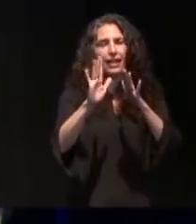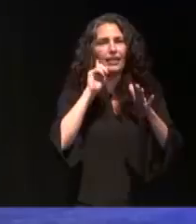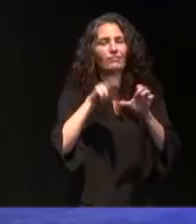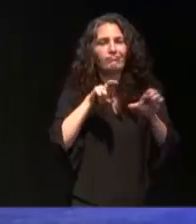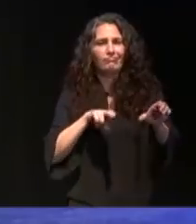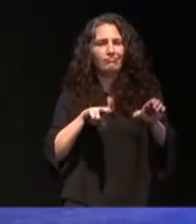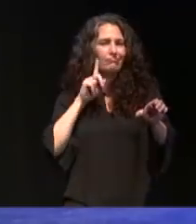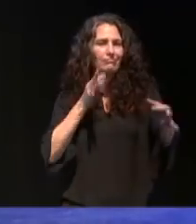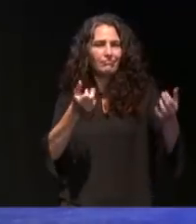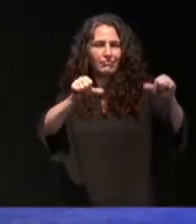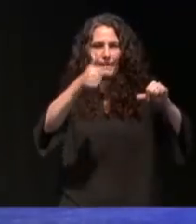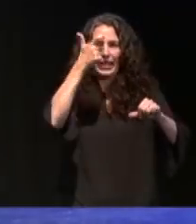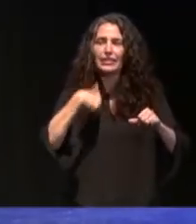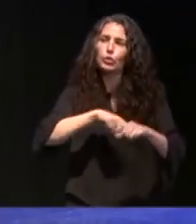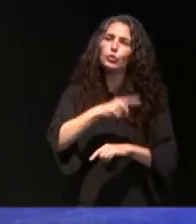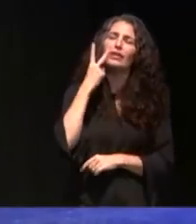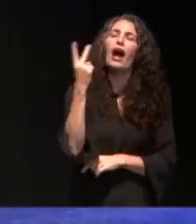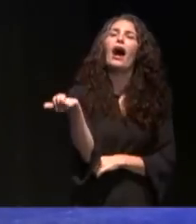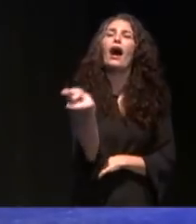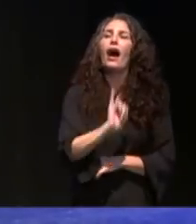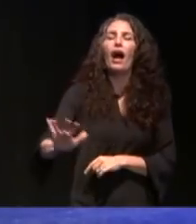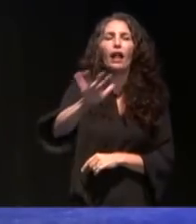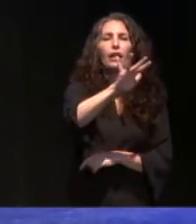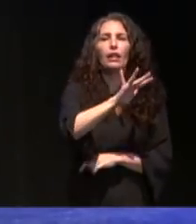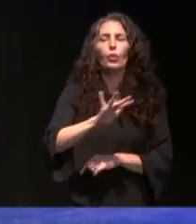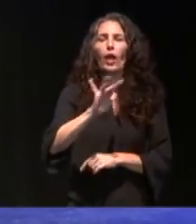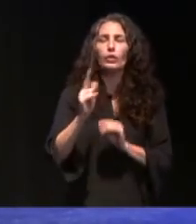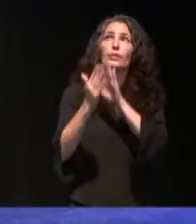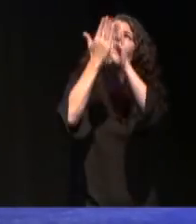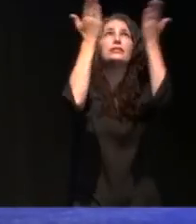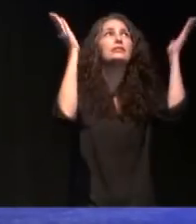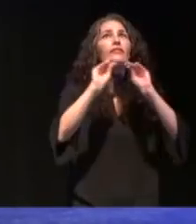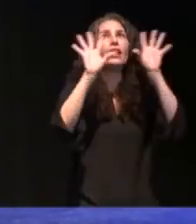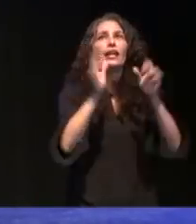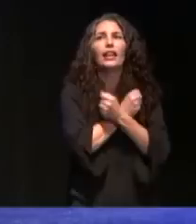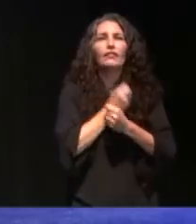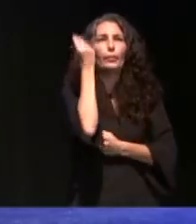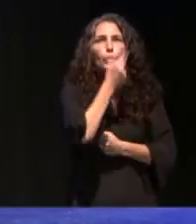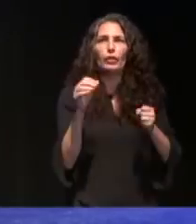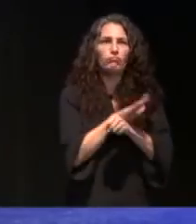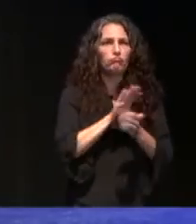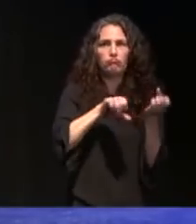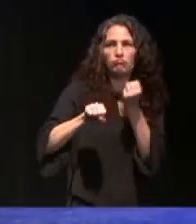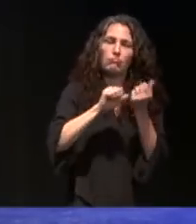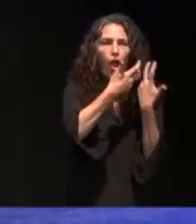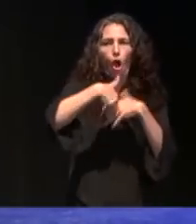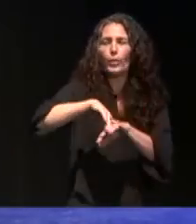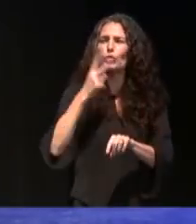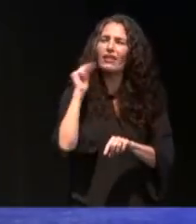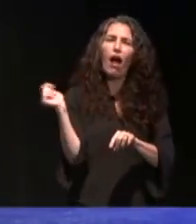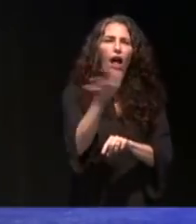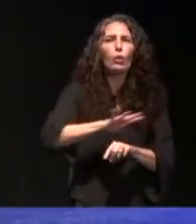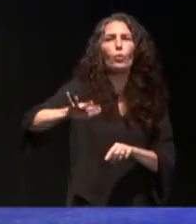of it for a moment and you begin to see that all around you there's a presence of light and love and beauty and wholeness and harmony. You begin to see that